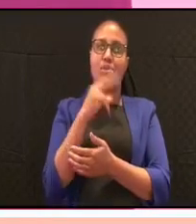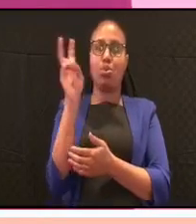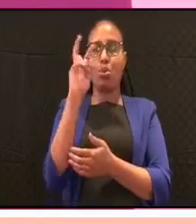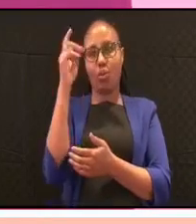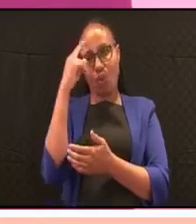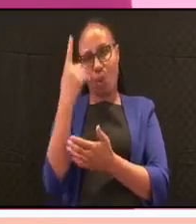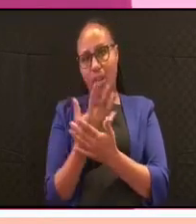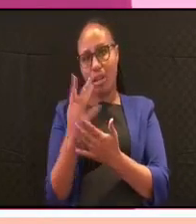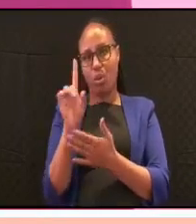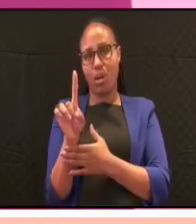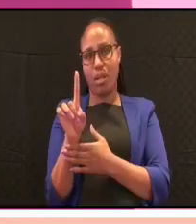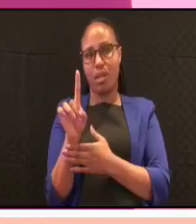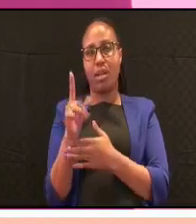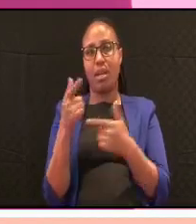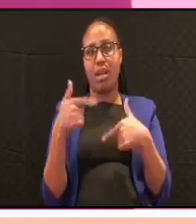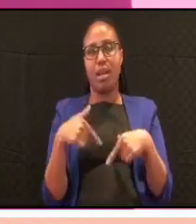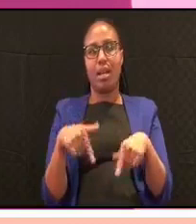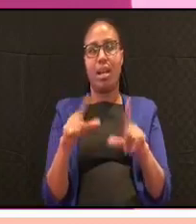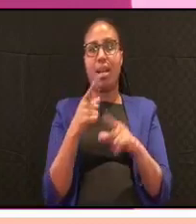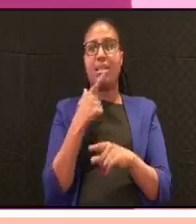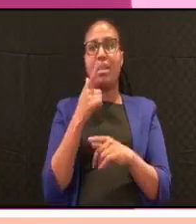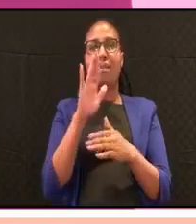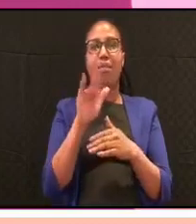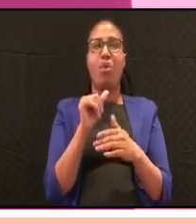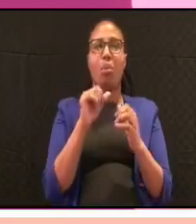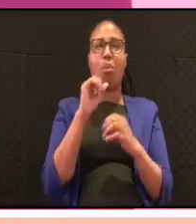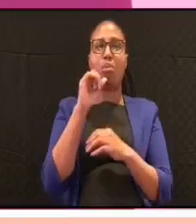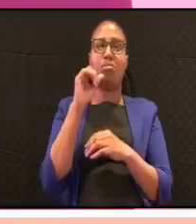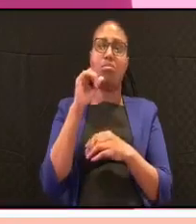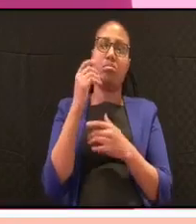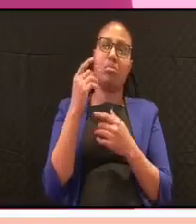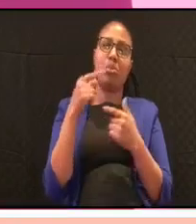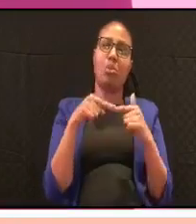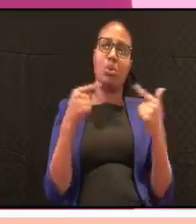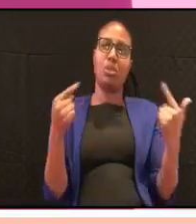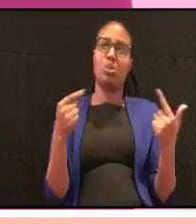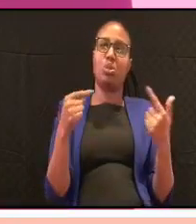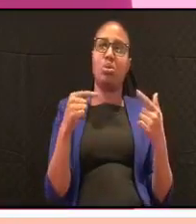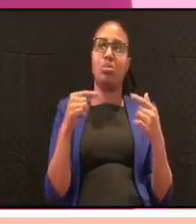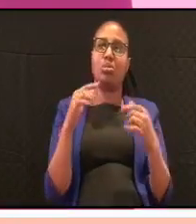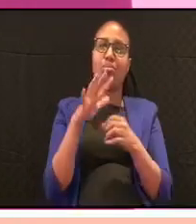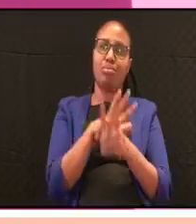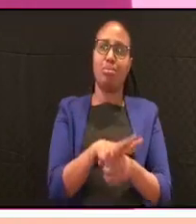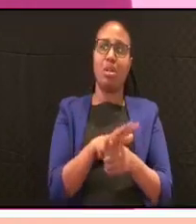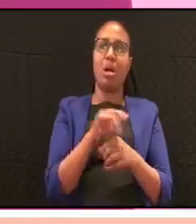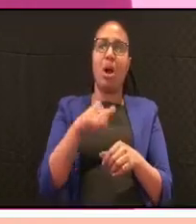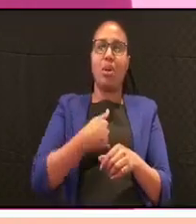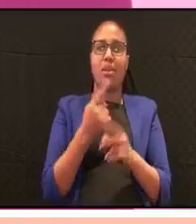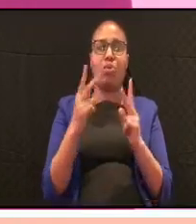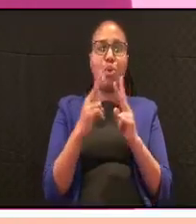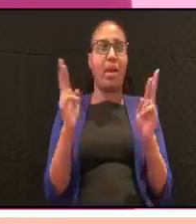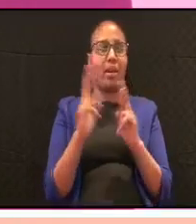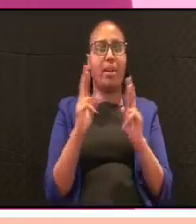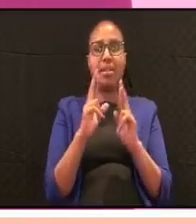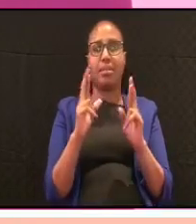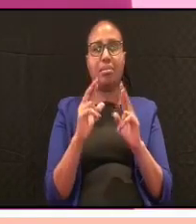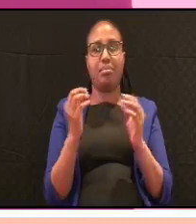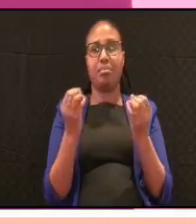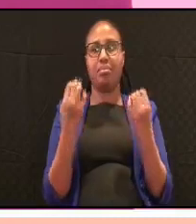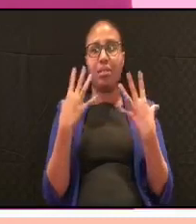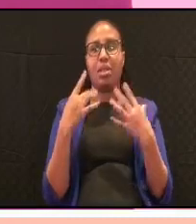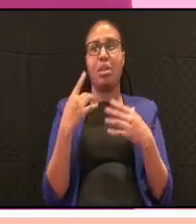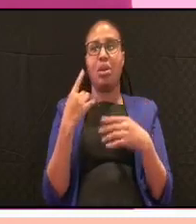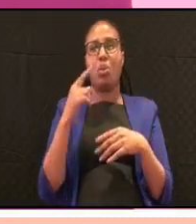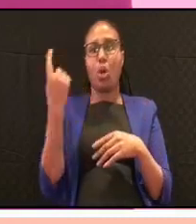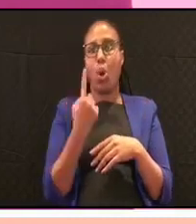for anybody, let's say at from the opposition, to push me or push William Ruto. Ourselves, we are already persuaded. We just